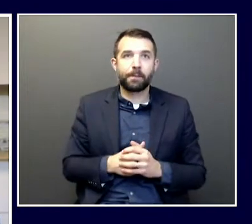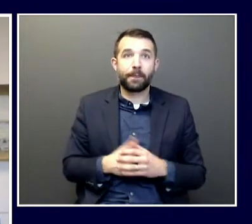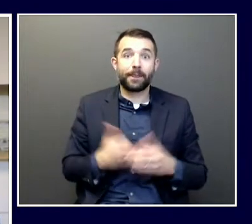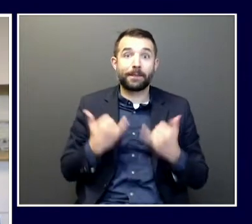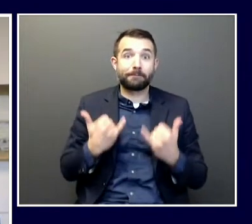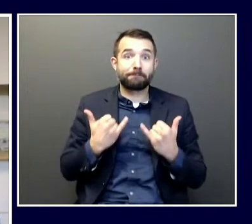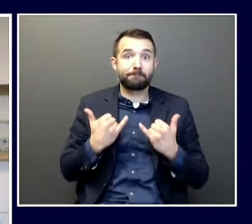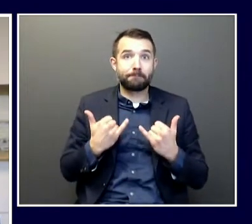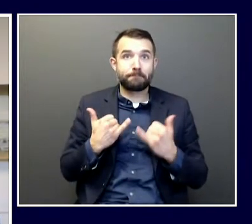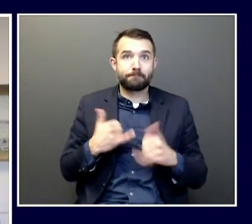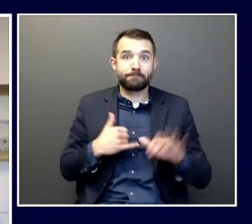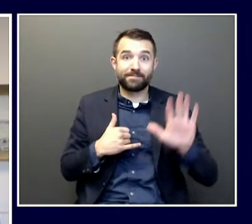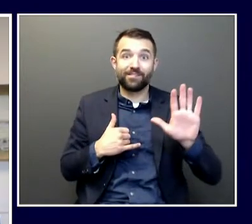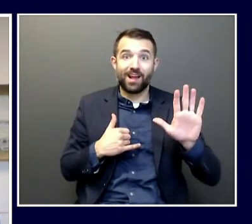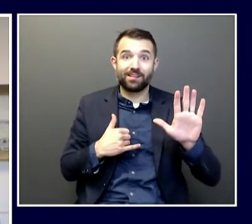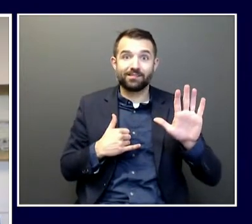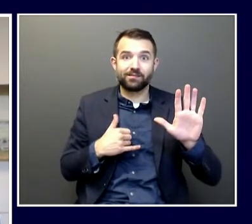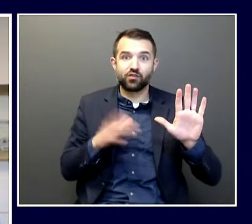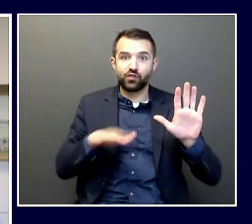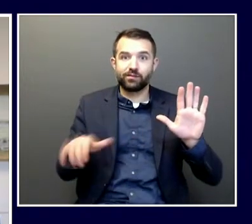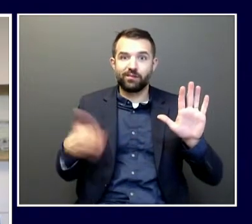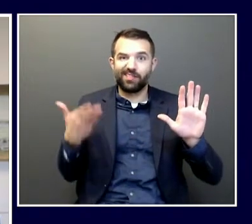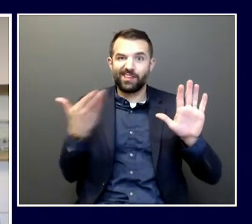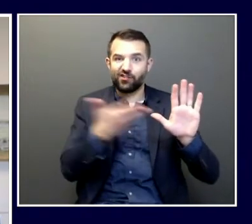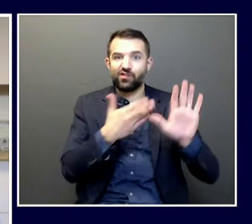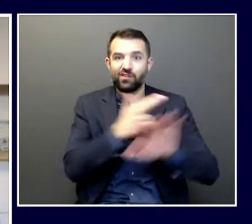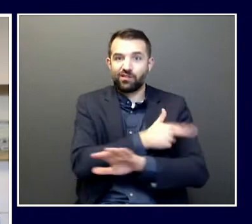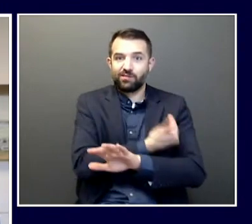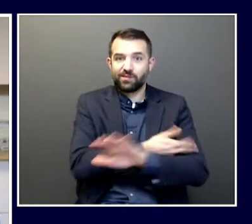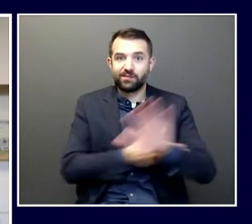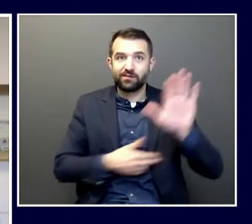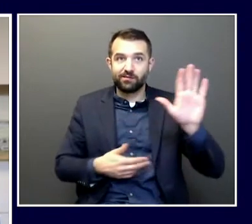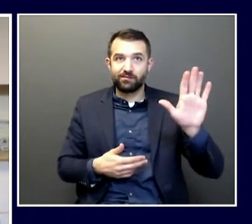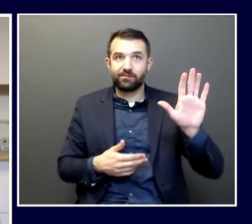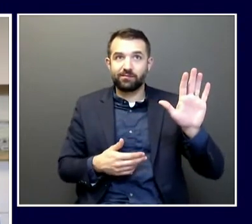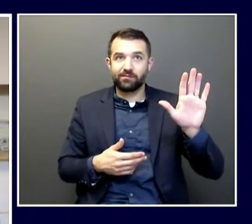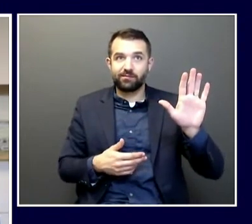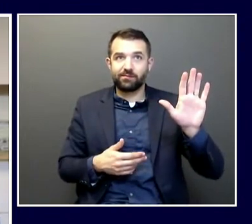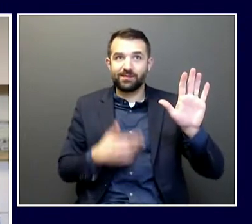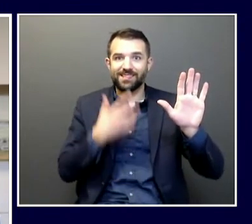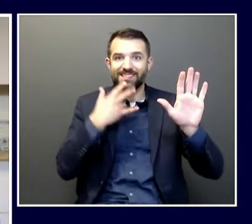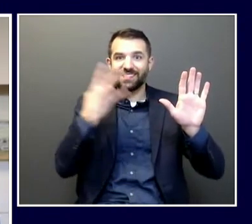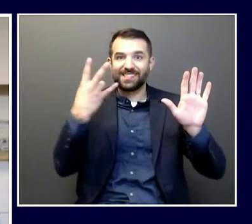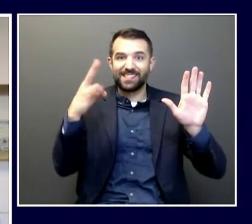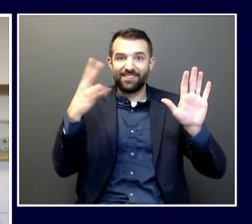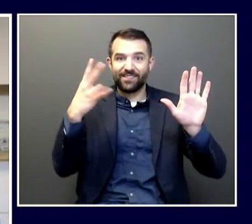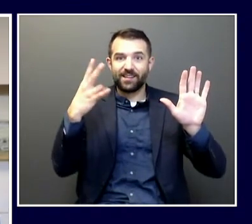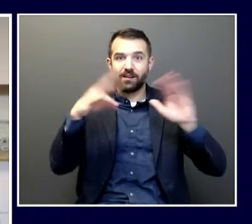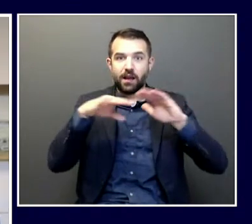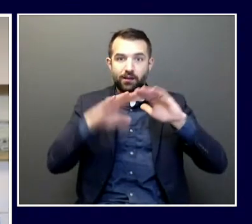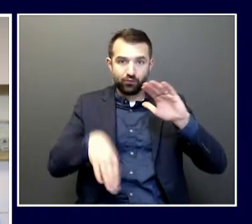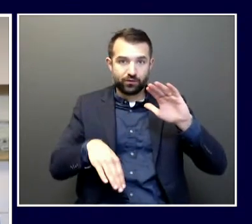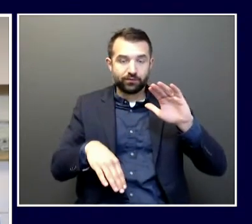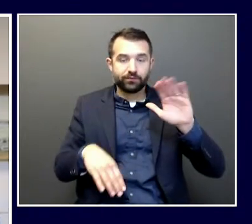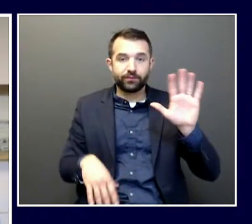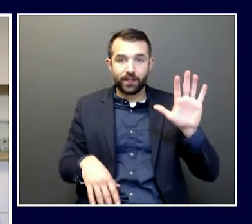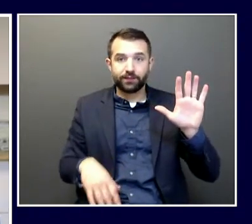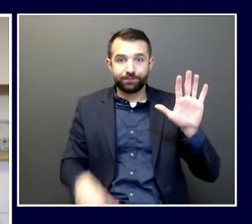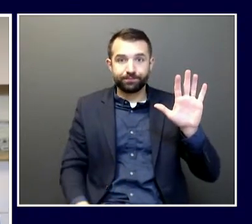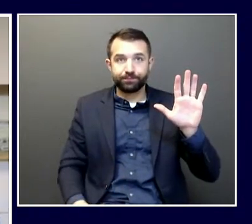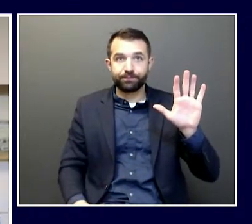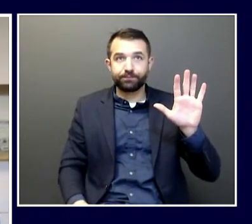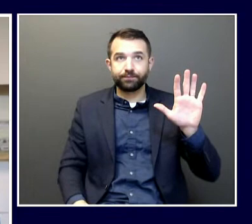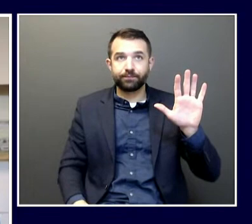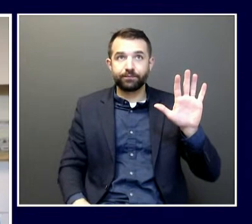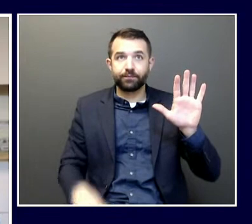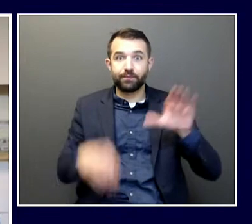in Maine, and by children, I mean under the age of 18, not 5 to 11, but 18 and younger. There are 5